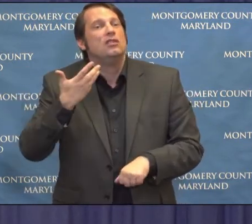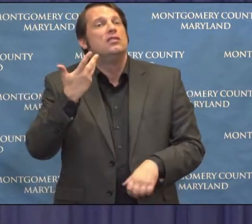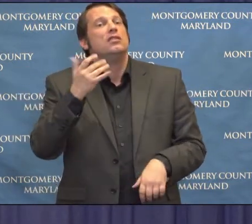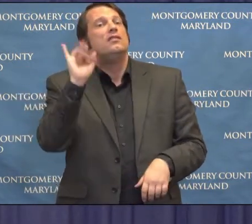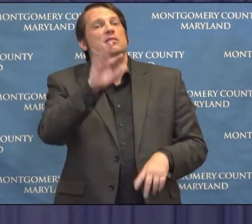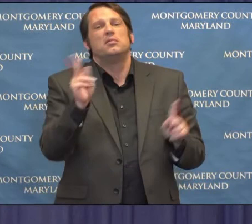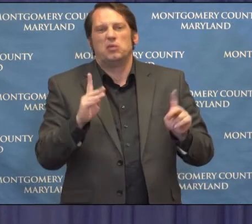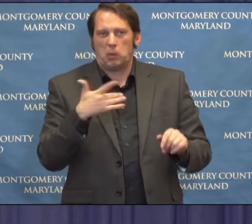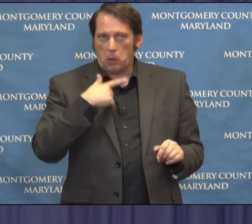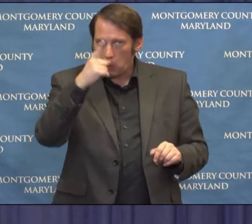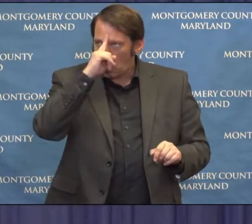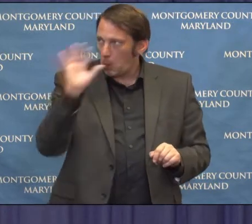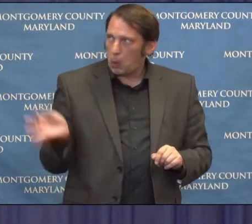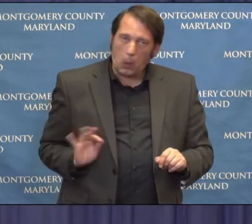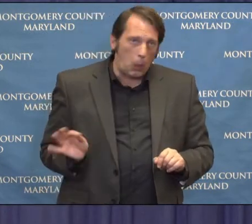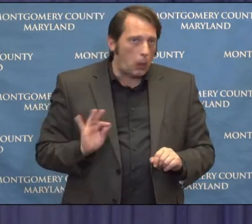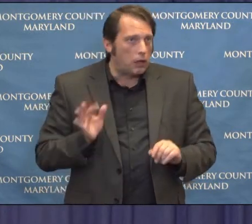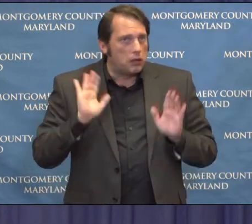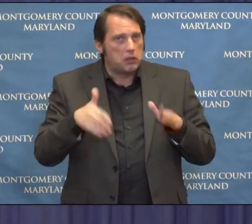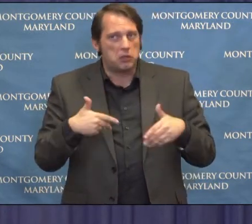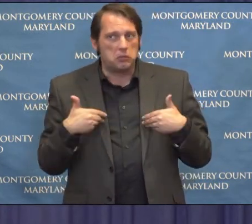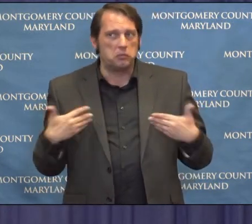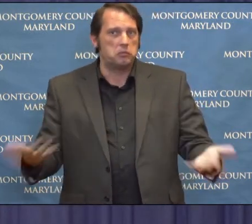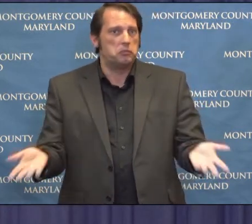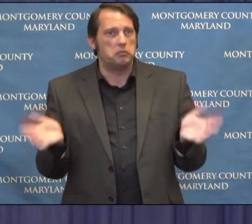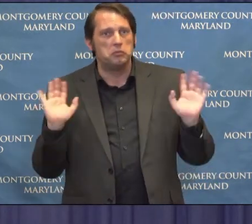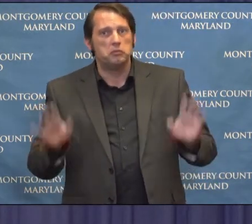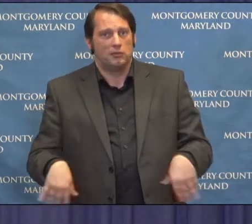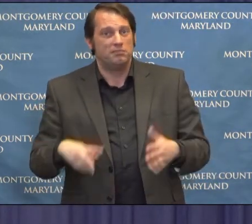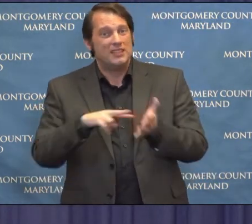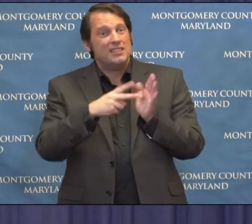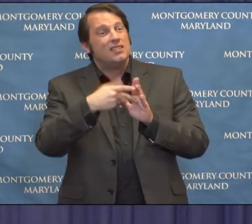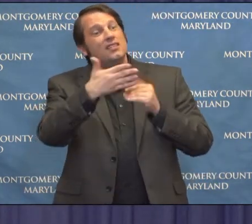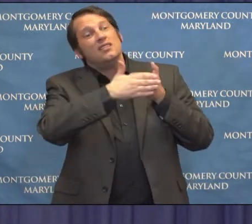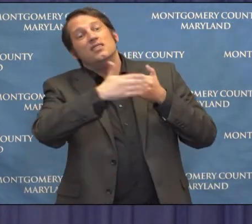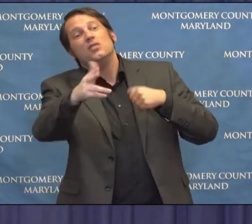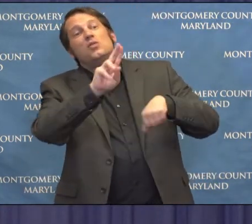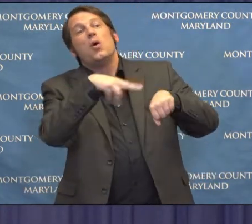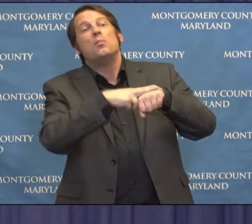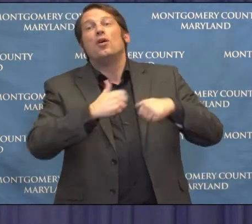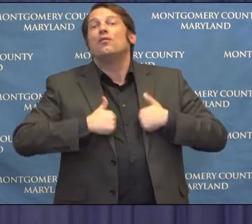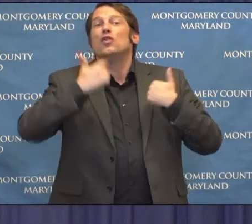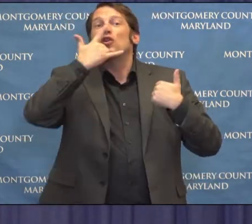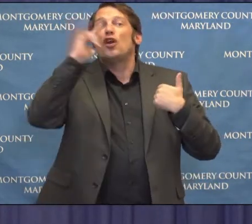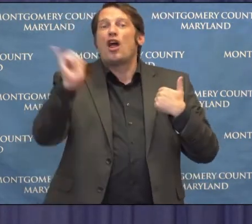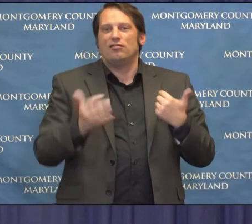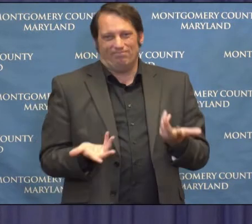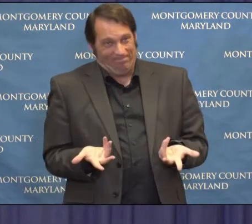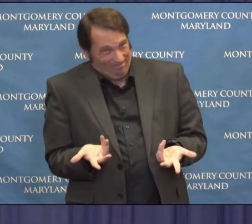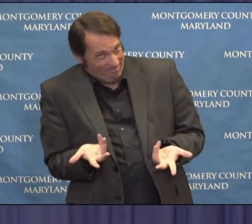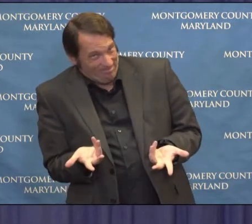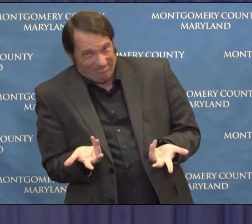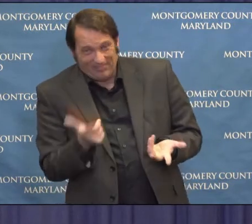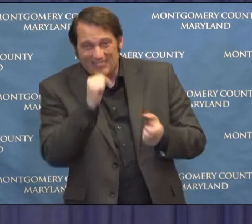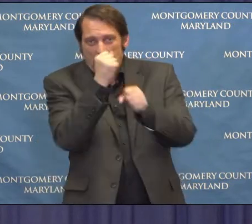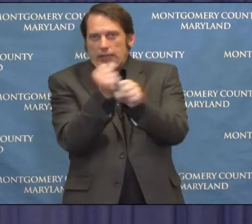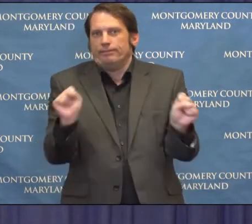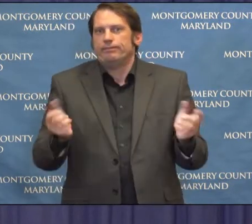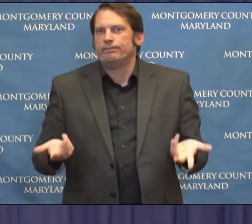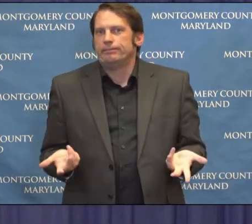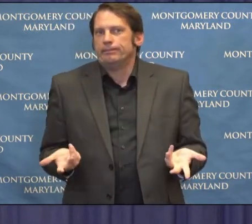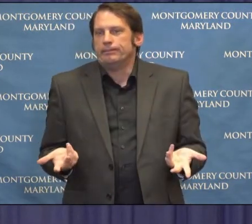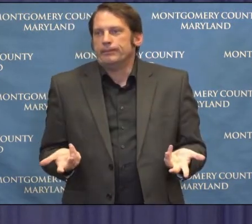I'm not sure what that normal is going to look like. I don't think that kind of normal is going to keep us safe and keep us healthy. So